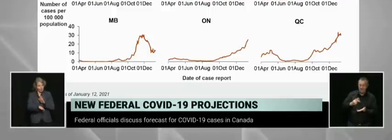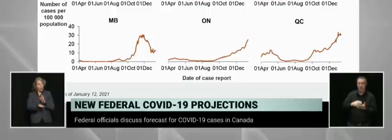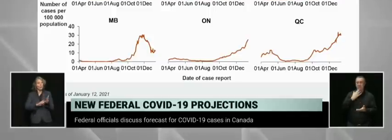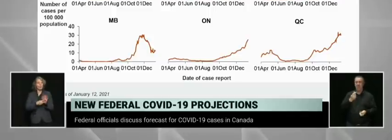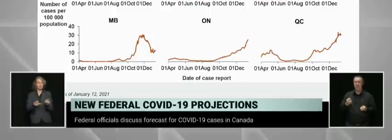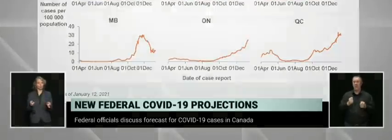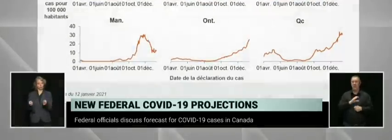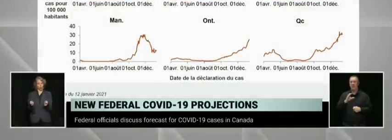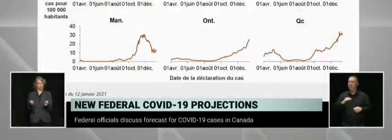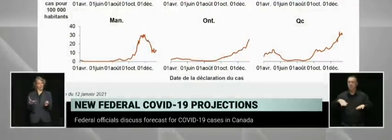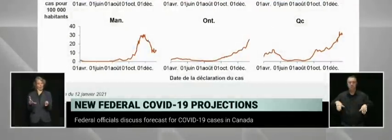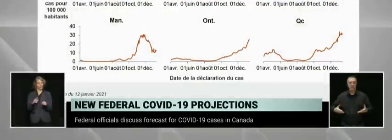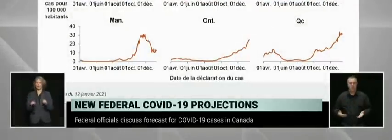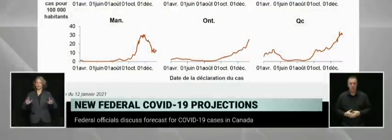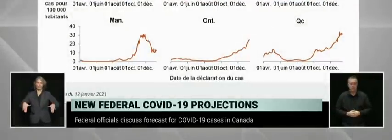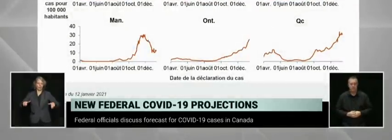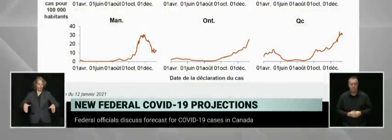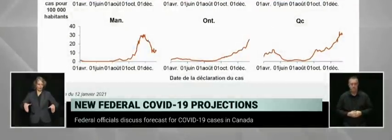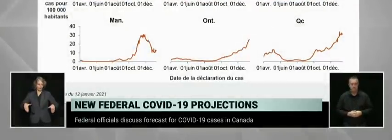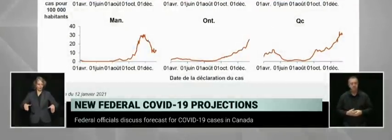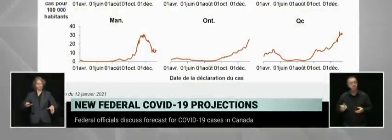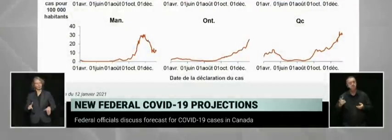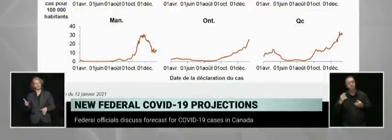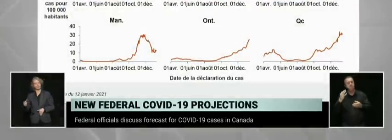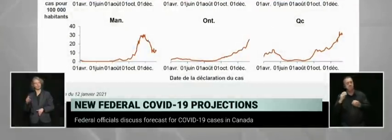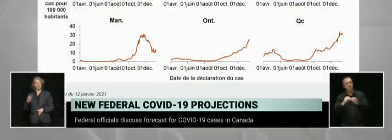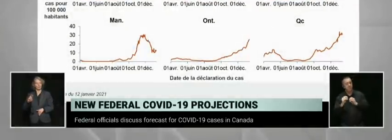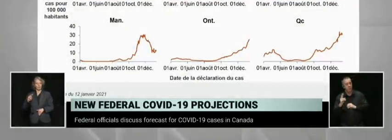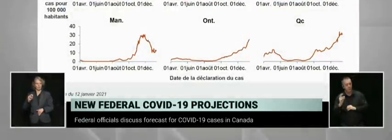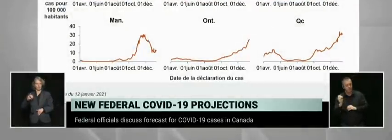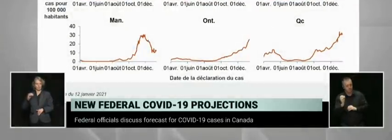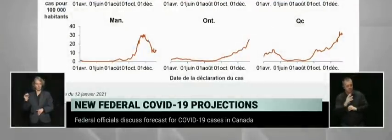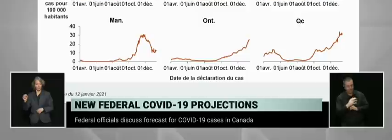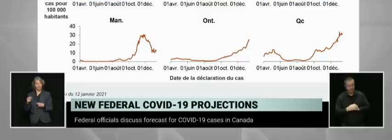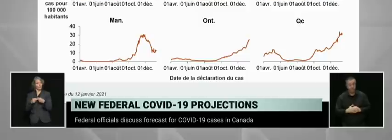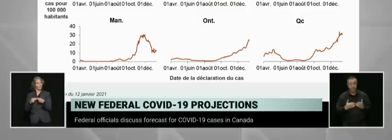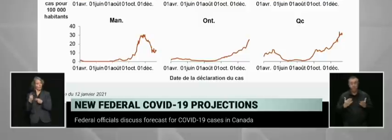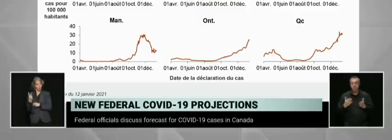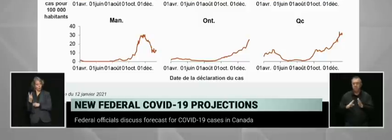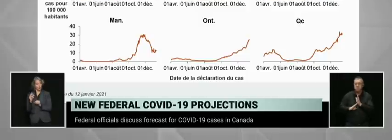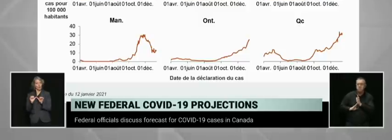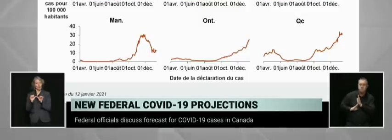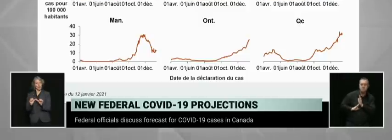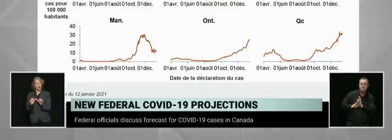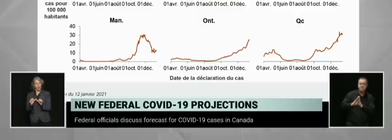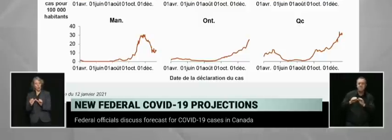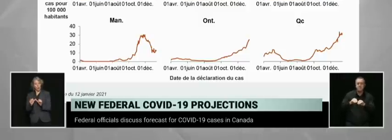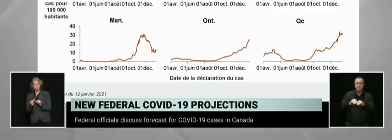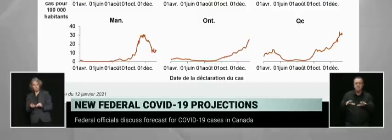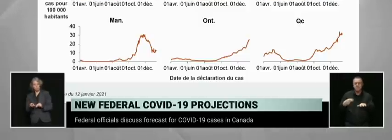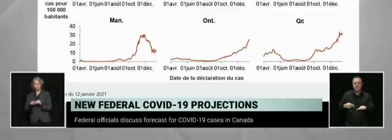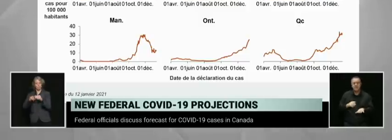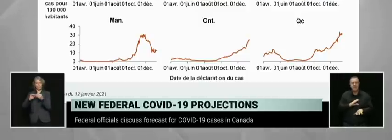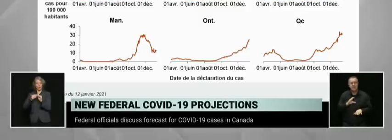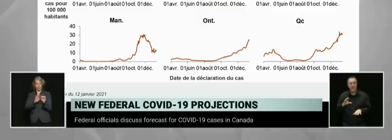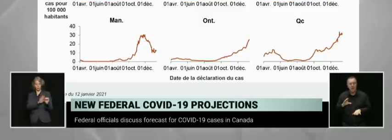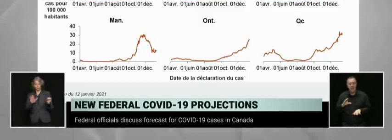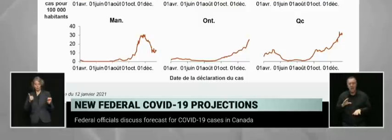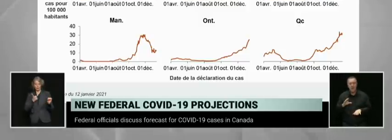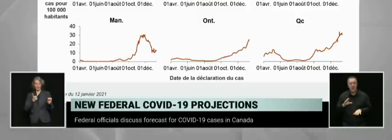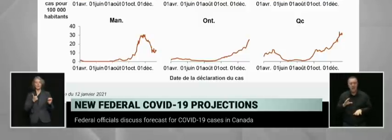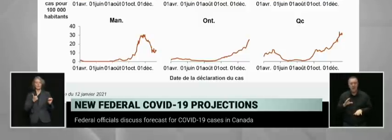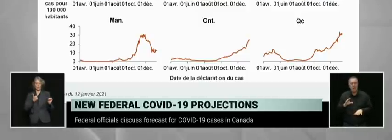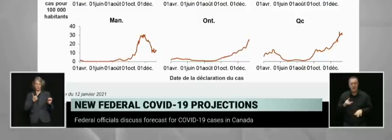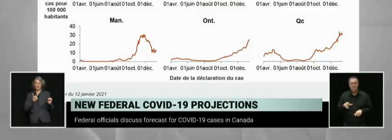Diapositive 2. La croissance rapide actuelle de l'épidémie au Canada continue d'être principalement due à une incidence